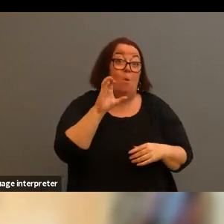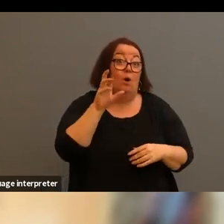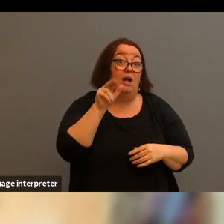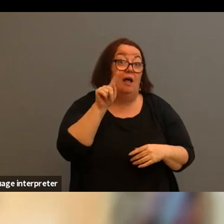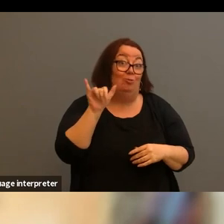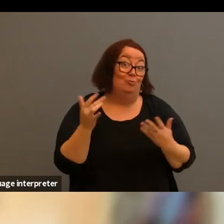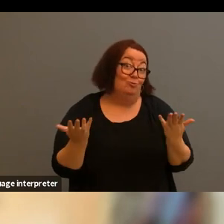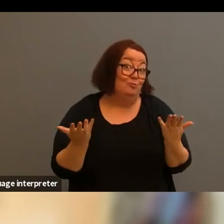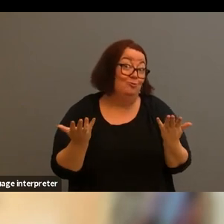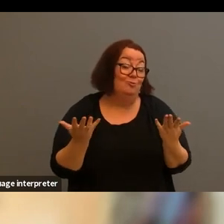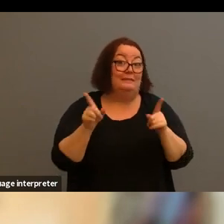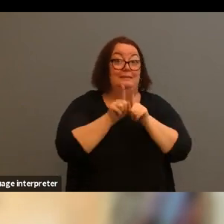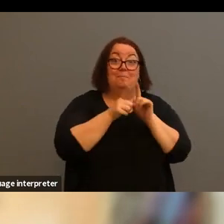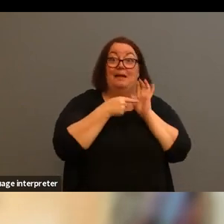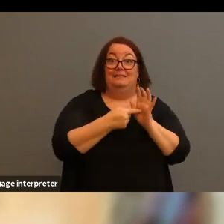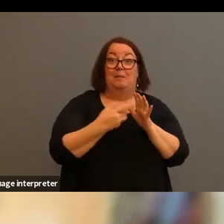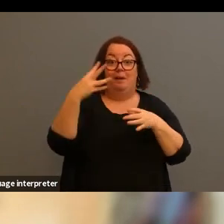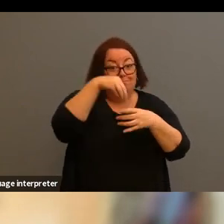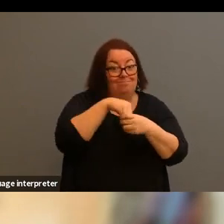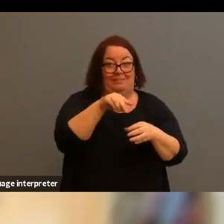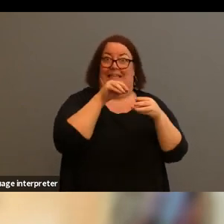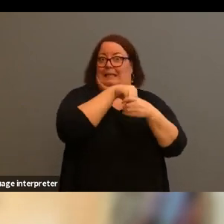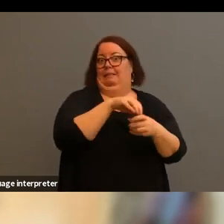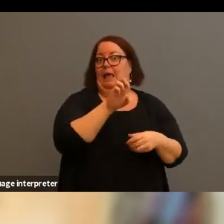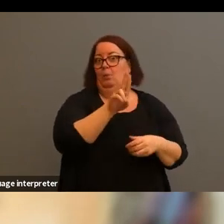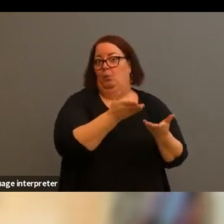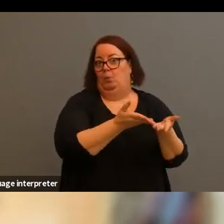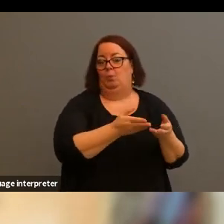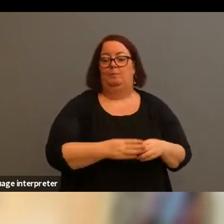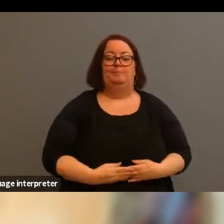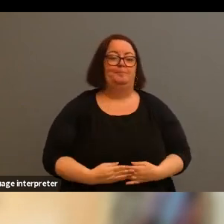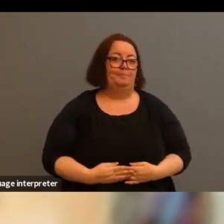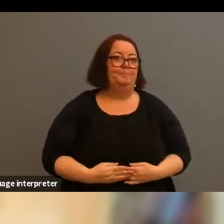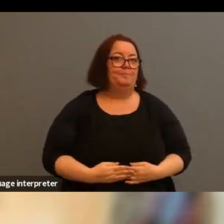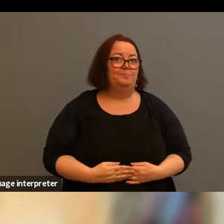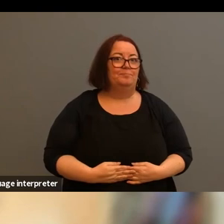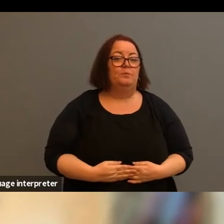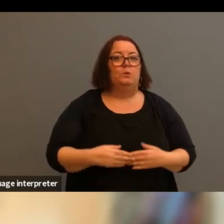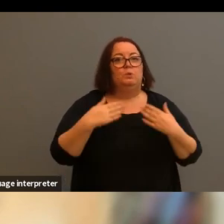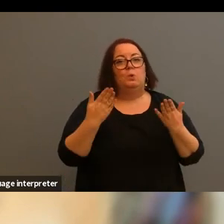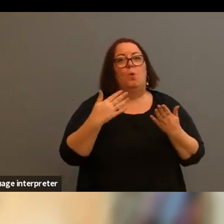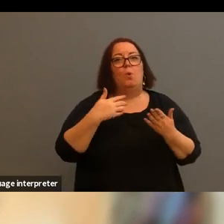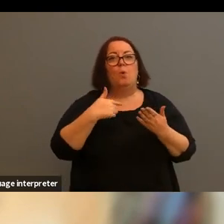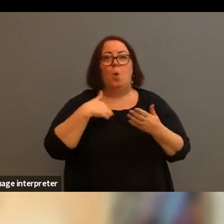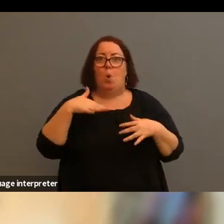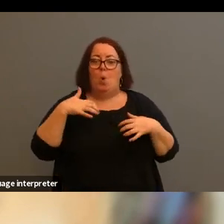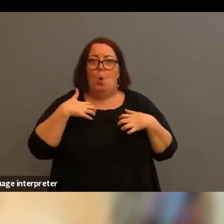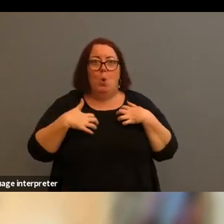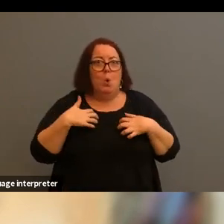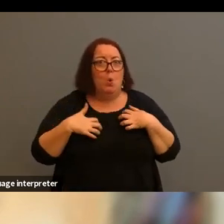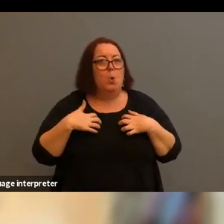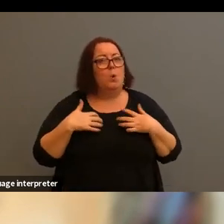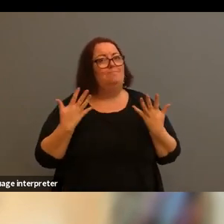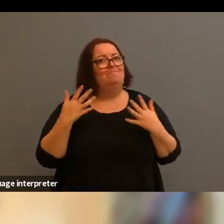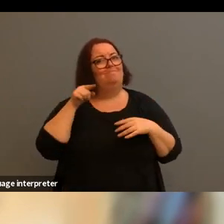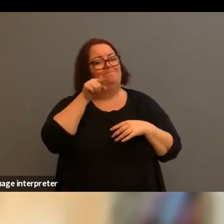to countries outside the regions that is maybe not a part of the compulsory legislation, but that can really benefit,